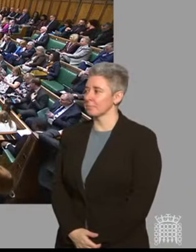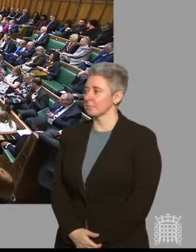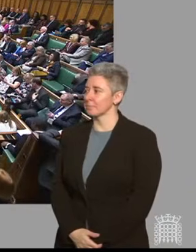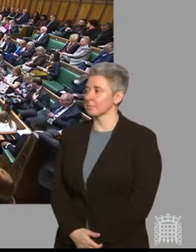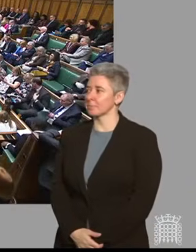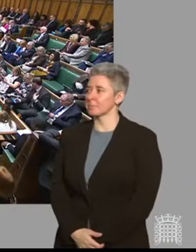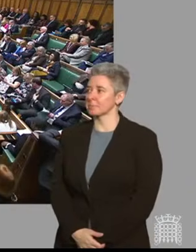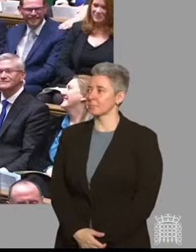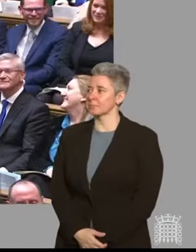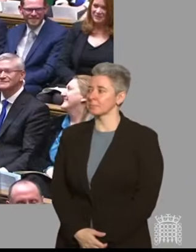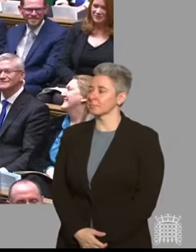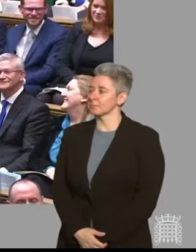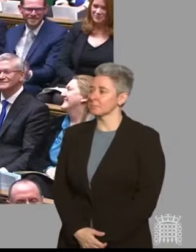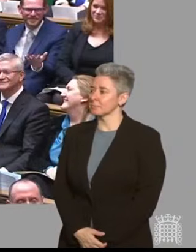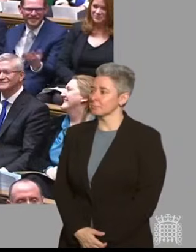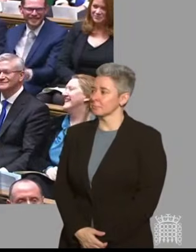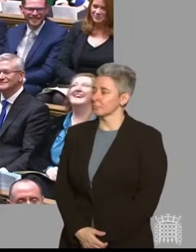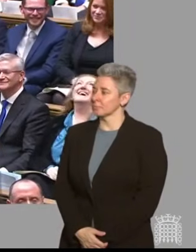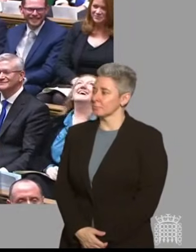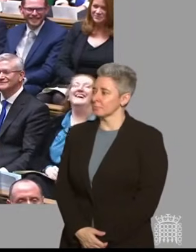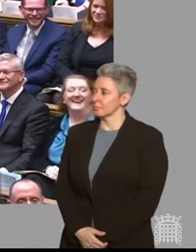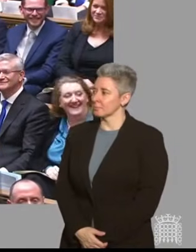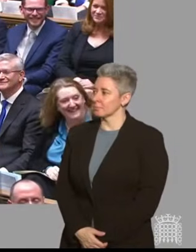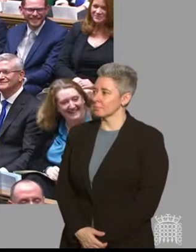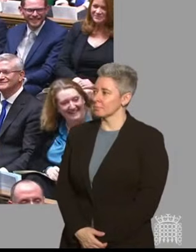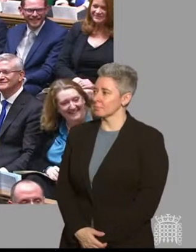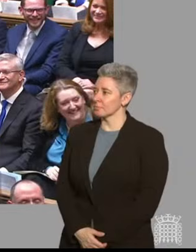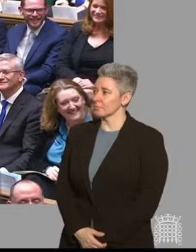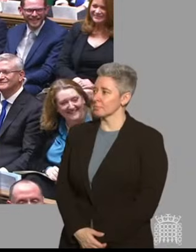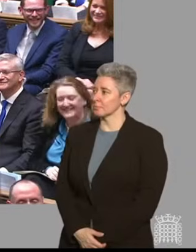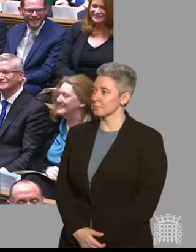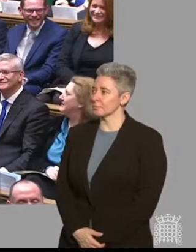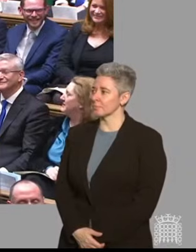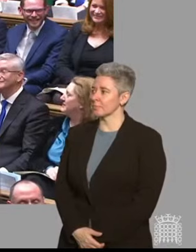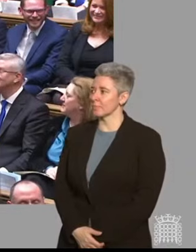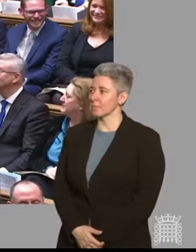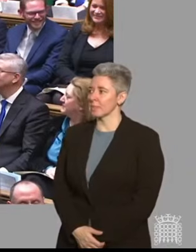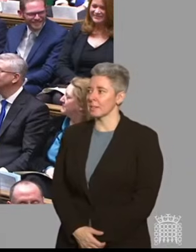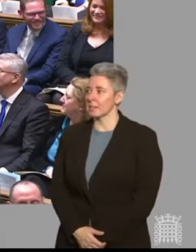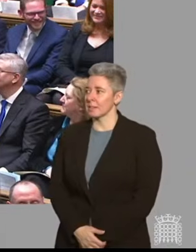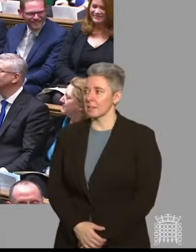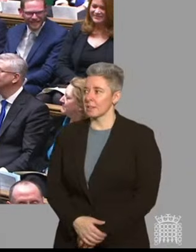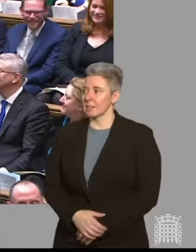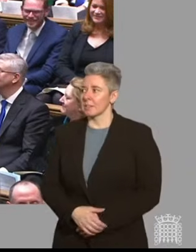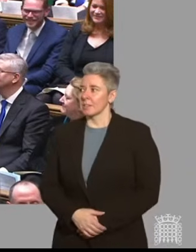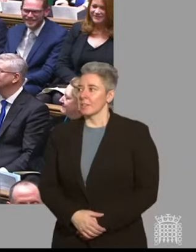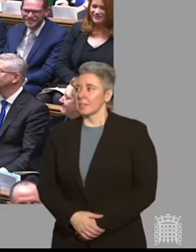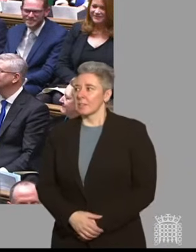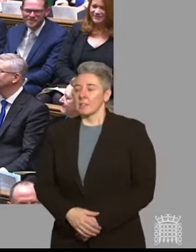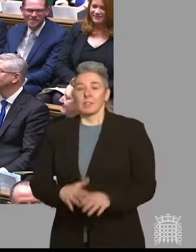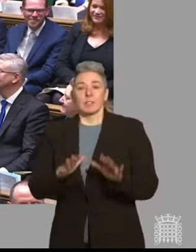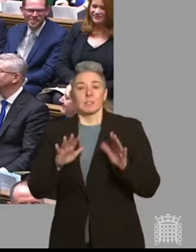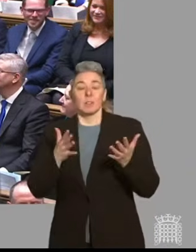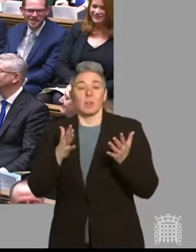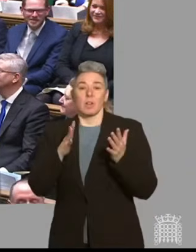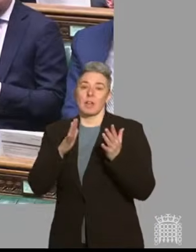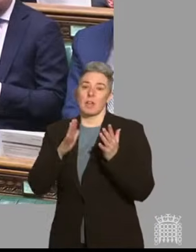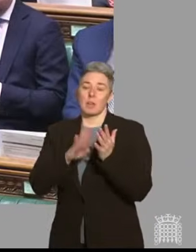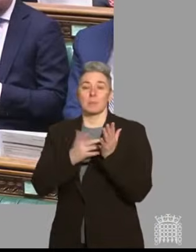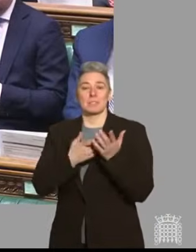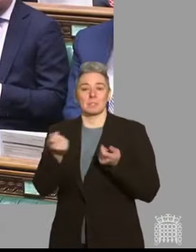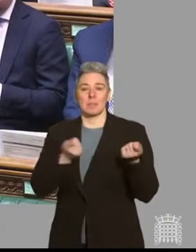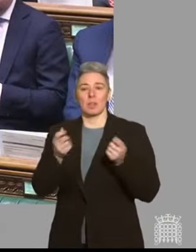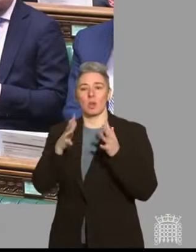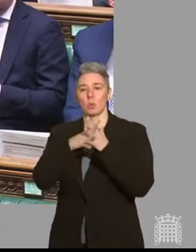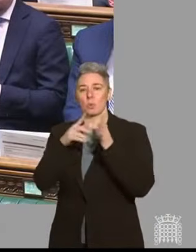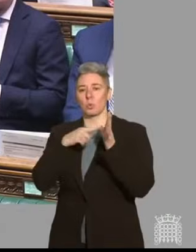There are many who try to imitate Mr. Speaker. Mr. Speaker, the Watford area continues to be the proud home of the National Lottery,